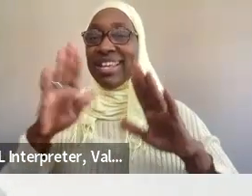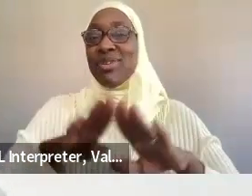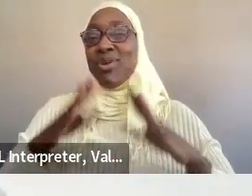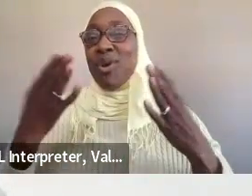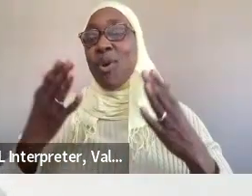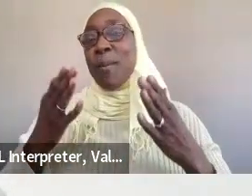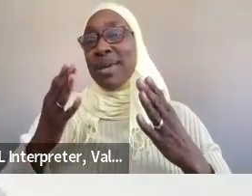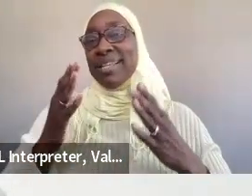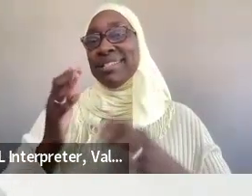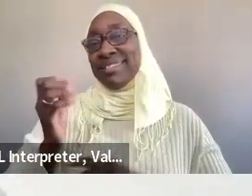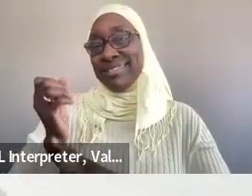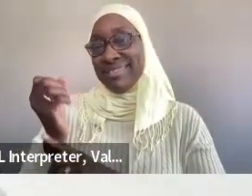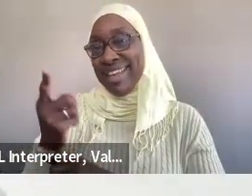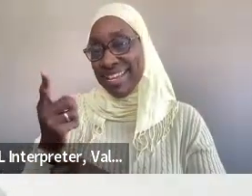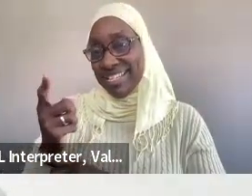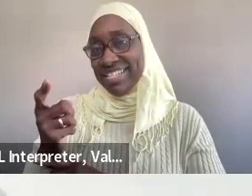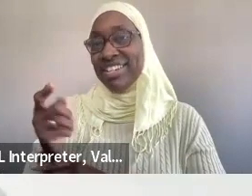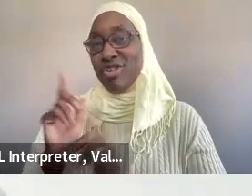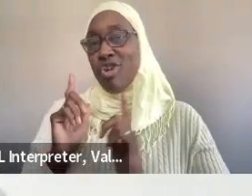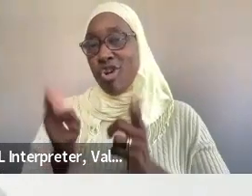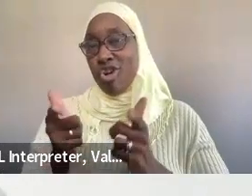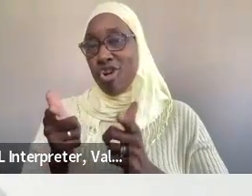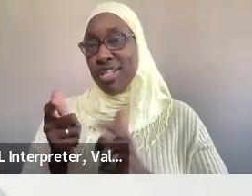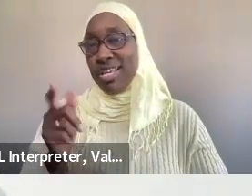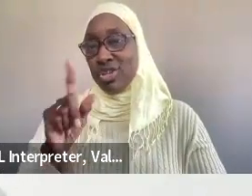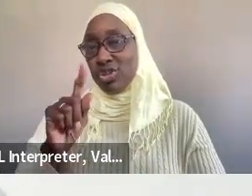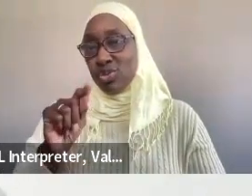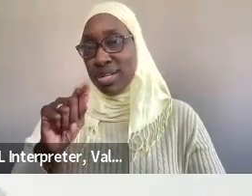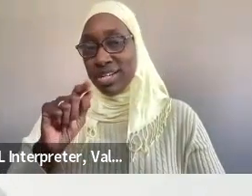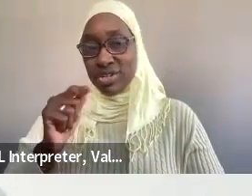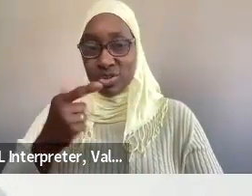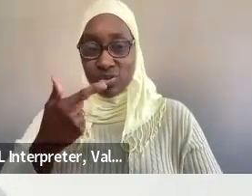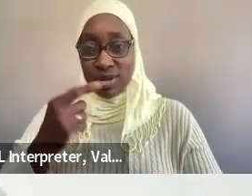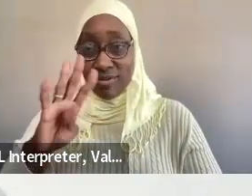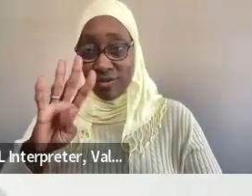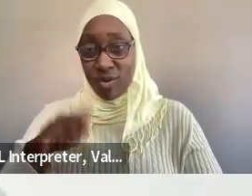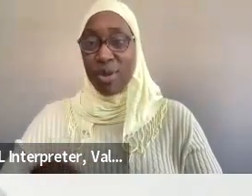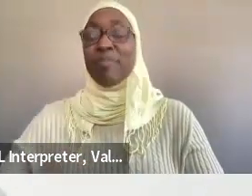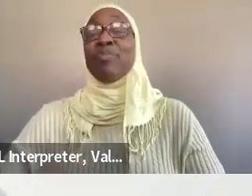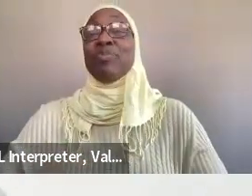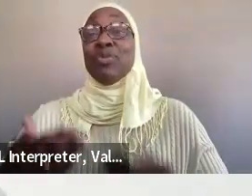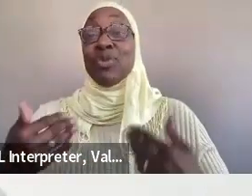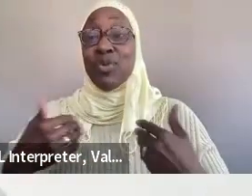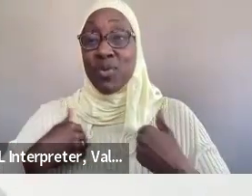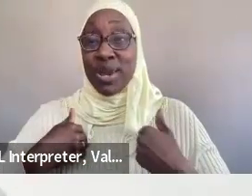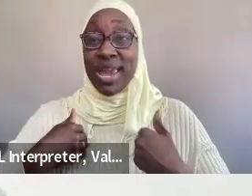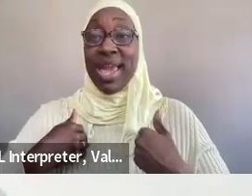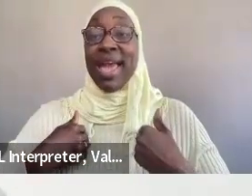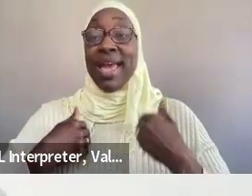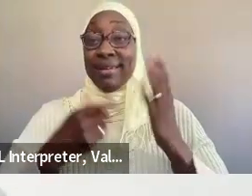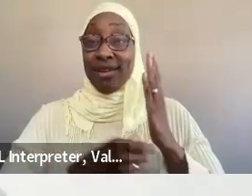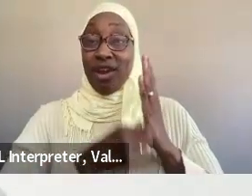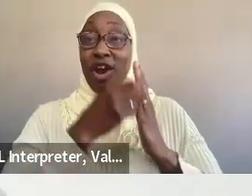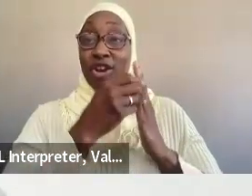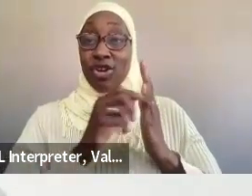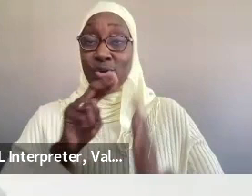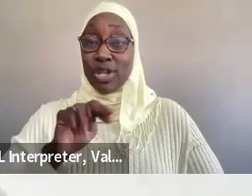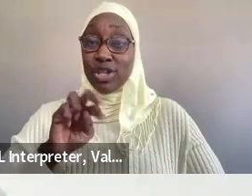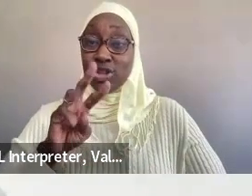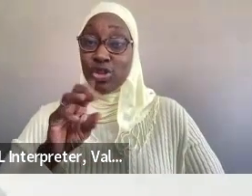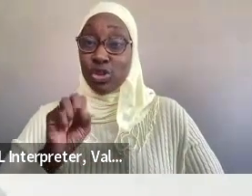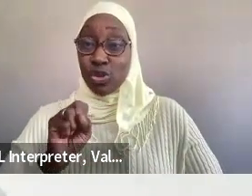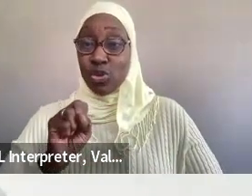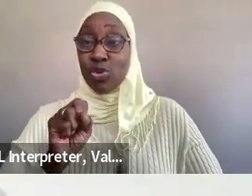then in terms of raising awareness, we were featured in the newspaper at Brown. We've worked with the DEI